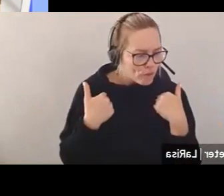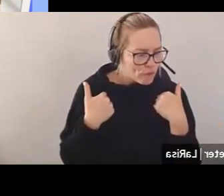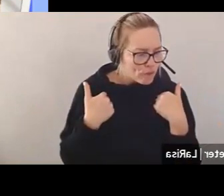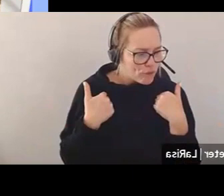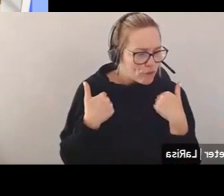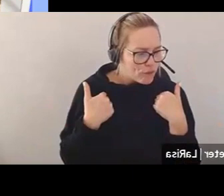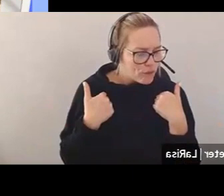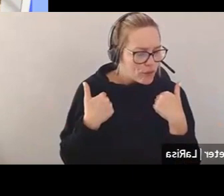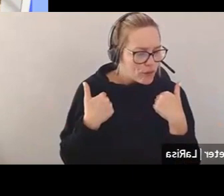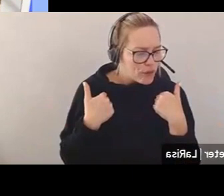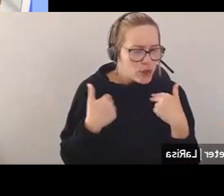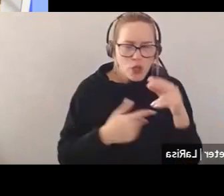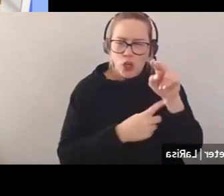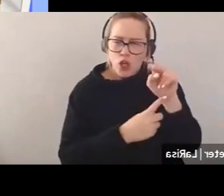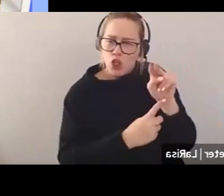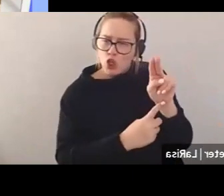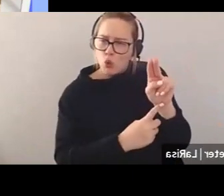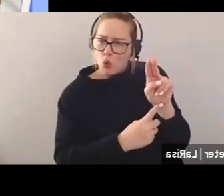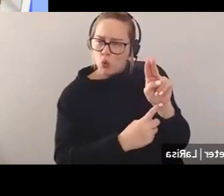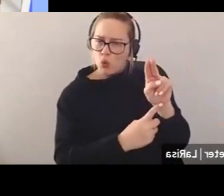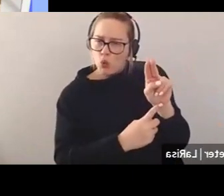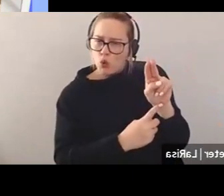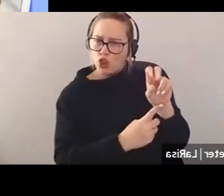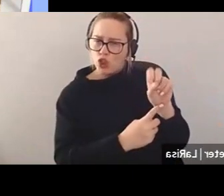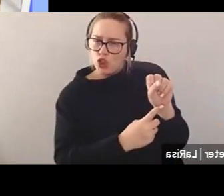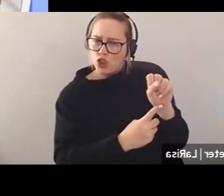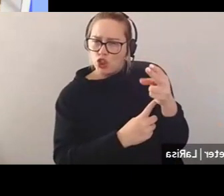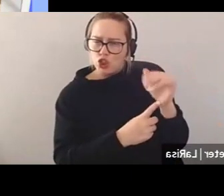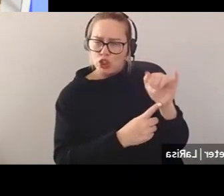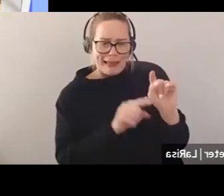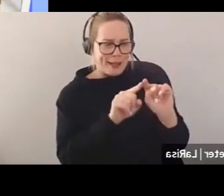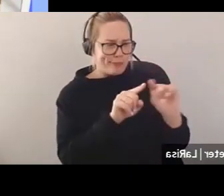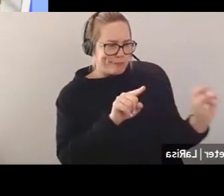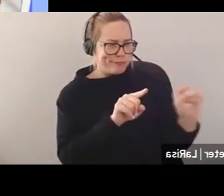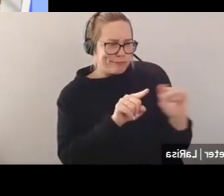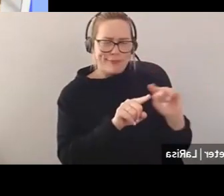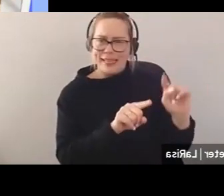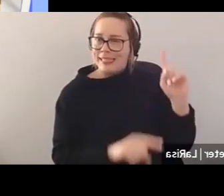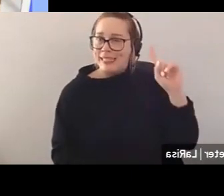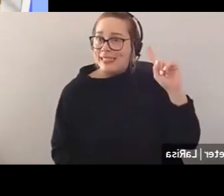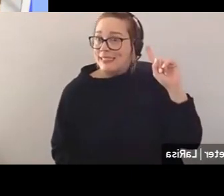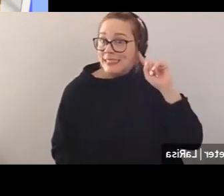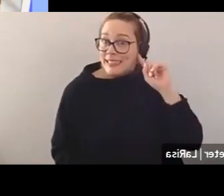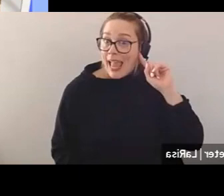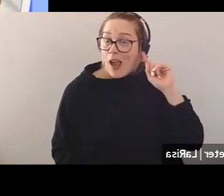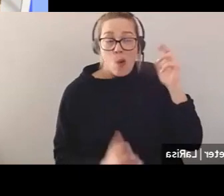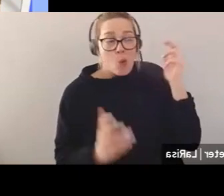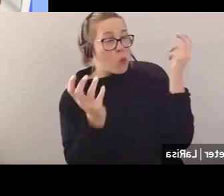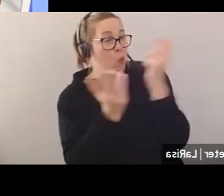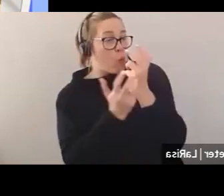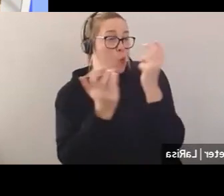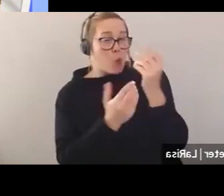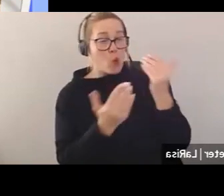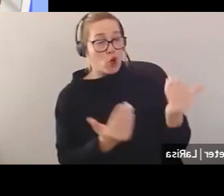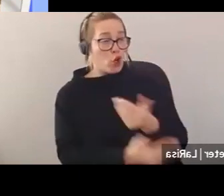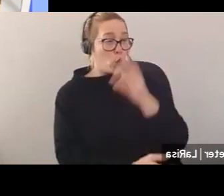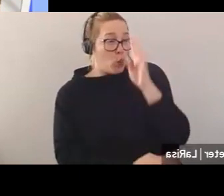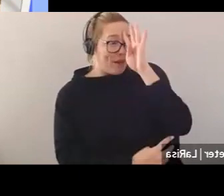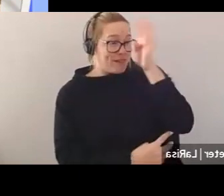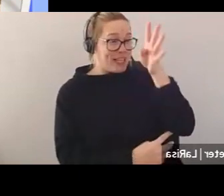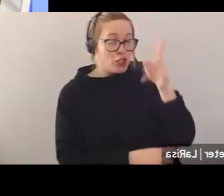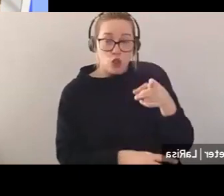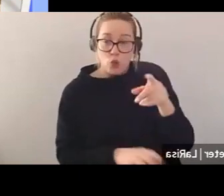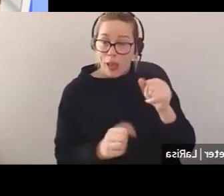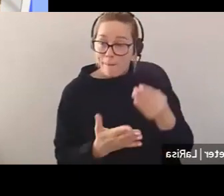I've seen on Instagram, there's one called like like Nushi, or they make it sound like it's